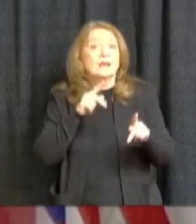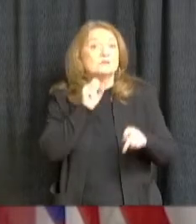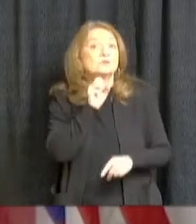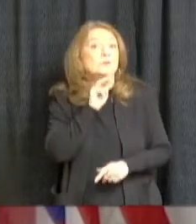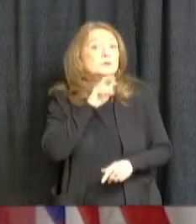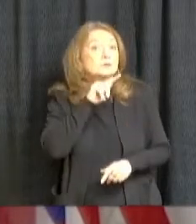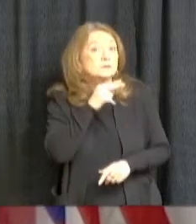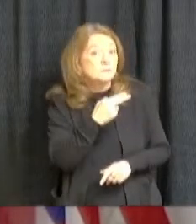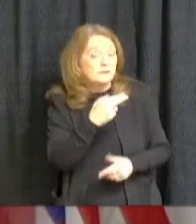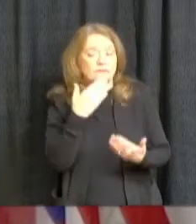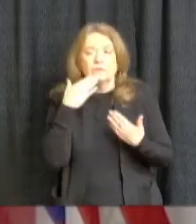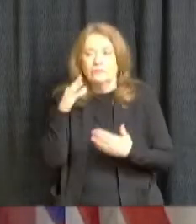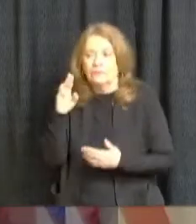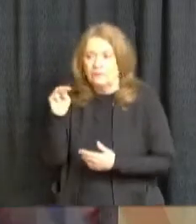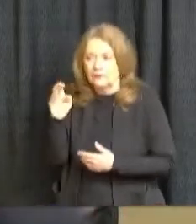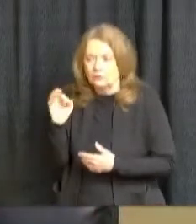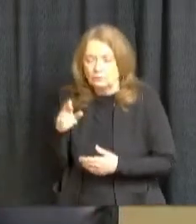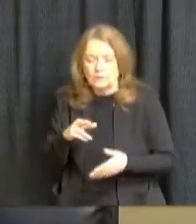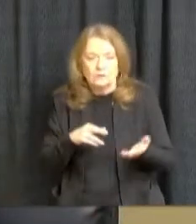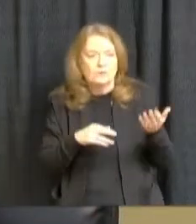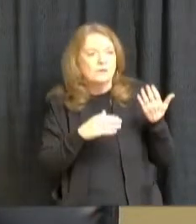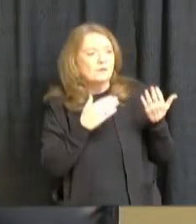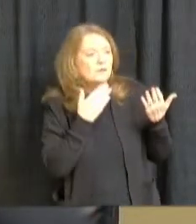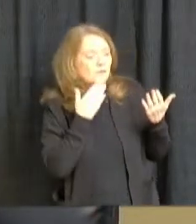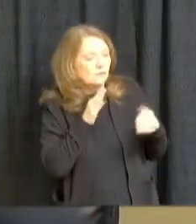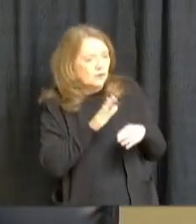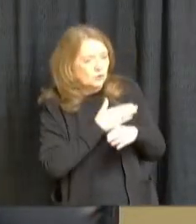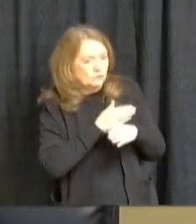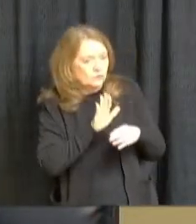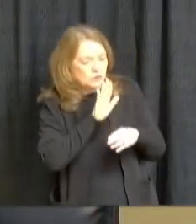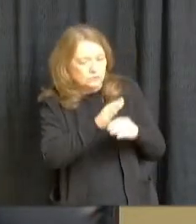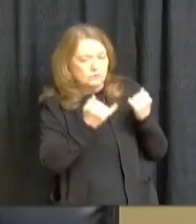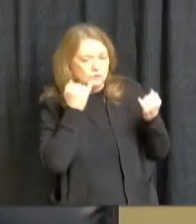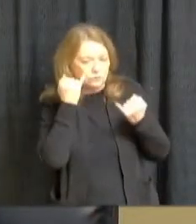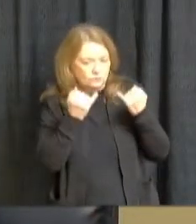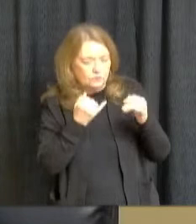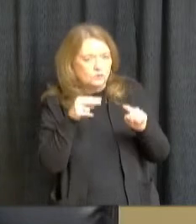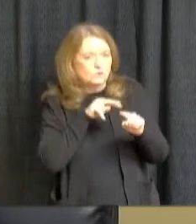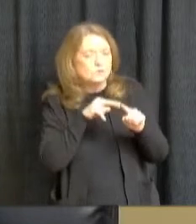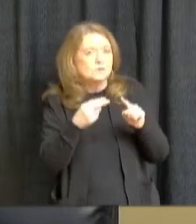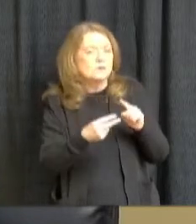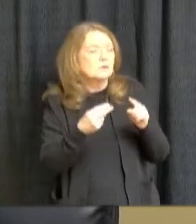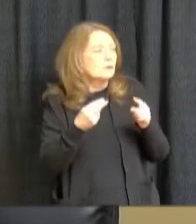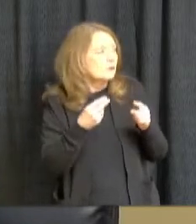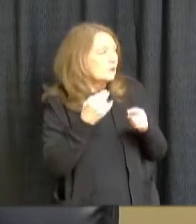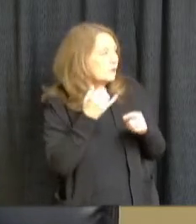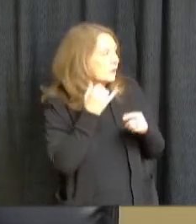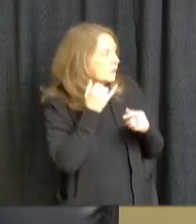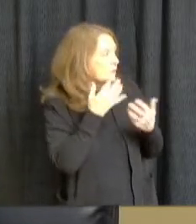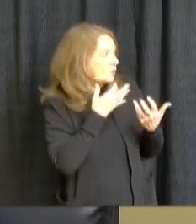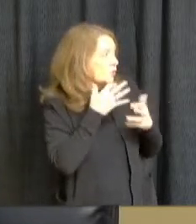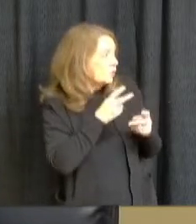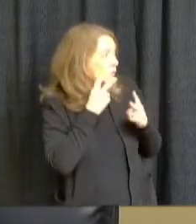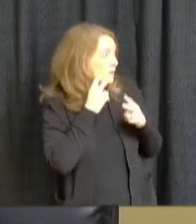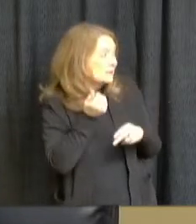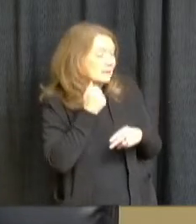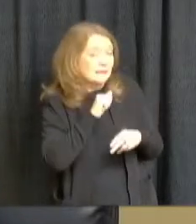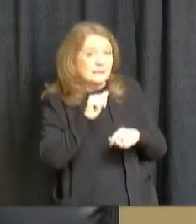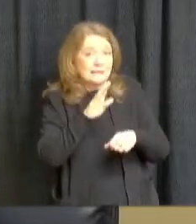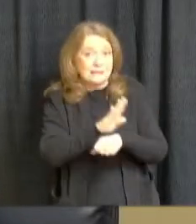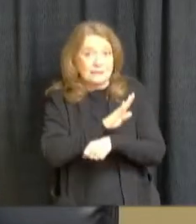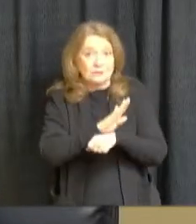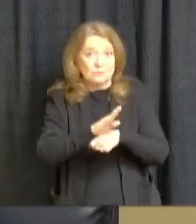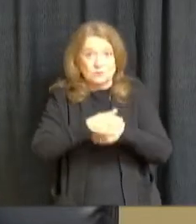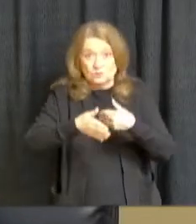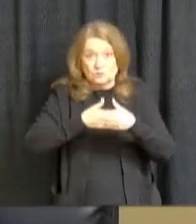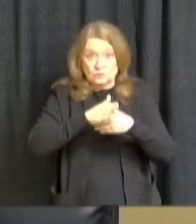Thank you, Mayor. Ms. Richardson, thank you for sharing your views. So you just don't want to see any commercial over there in the neighborhood. It's too